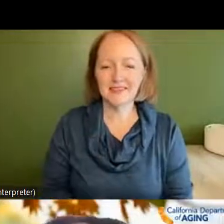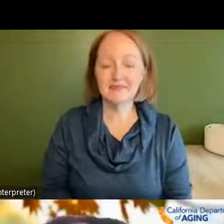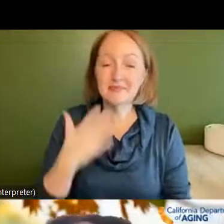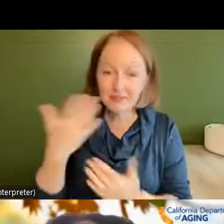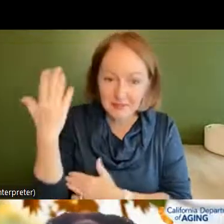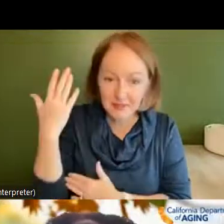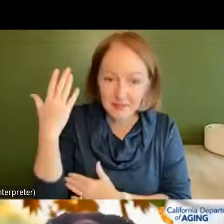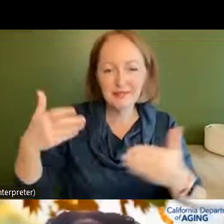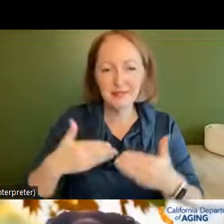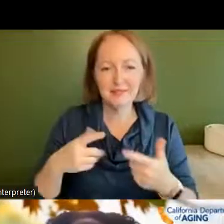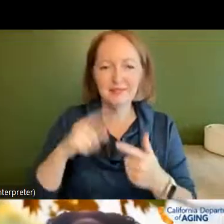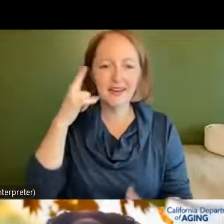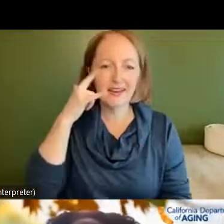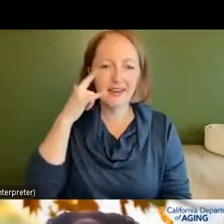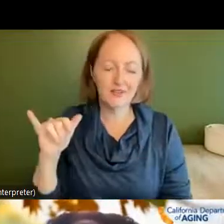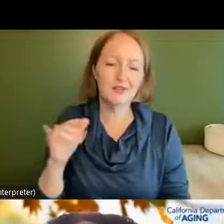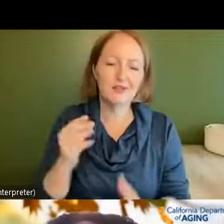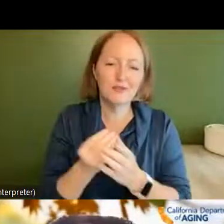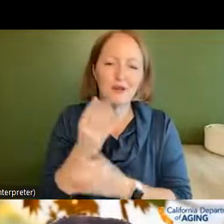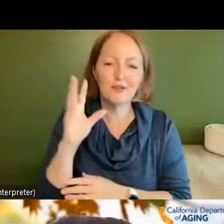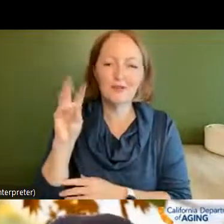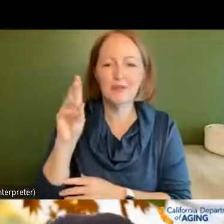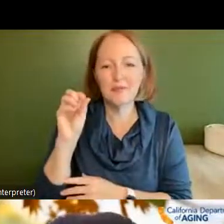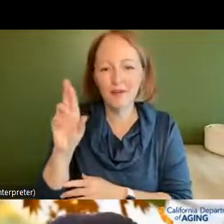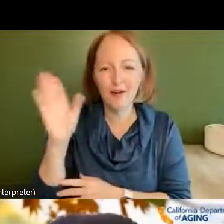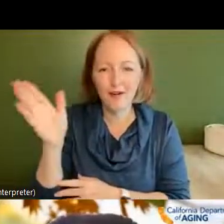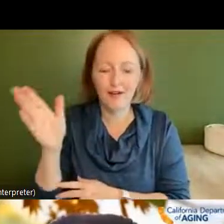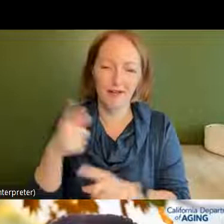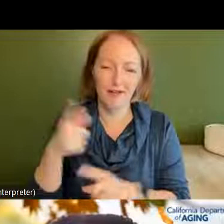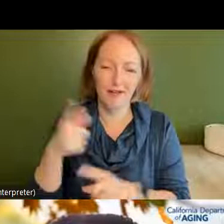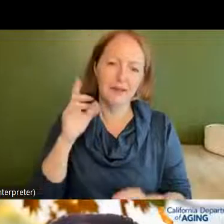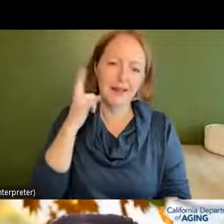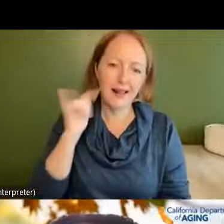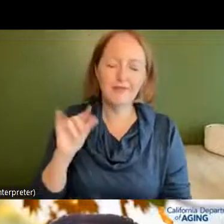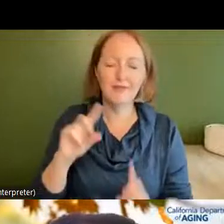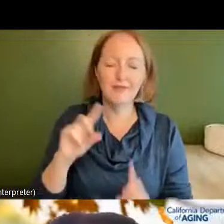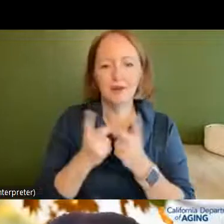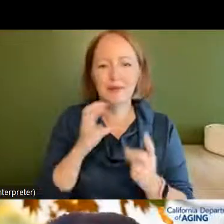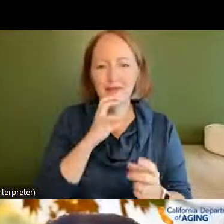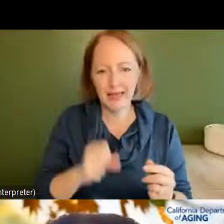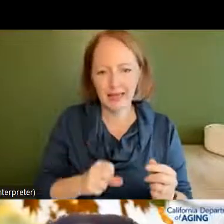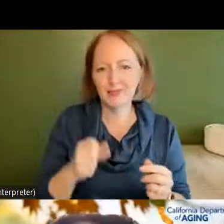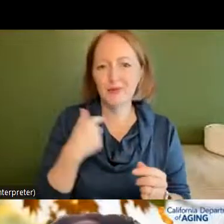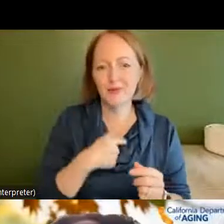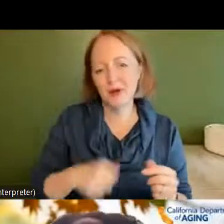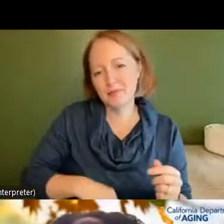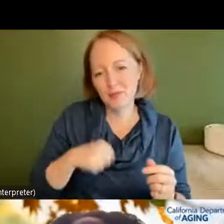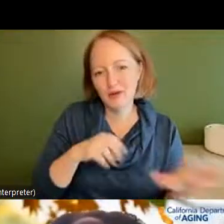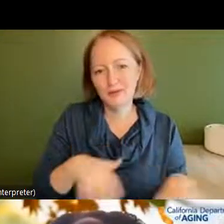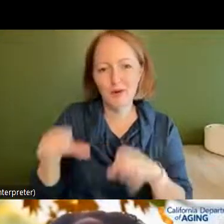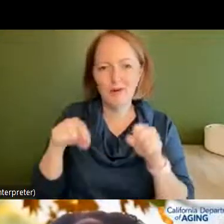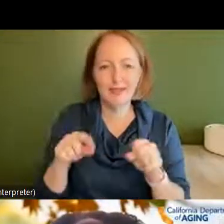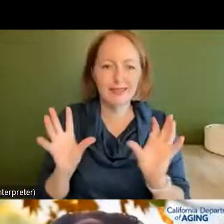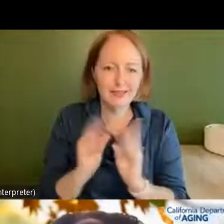Good morning and welcome to the California Grows webinar. On behalf of the California Department of Aging, we are proud to host this